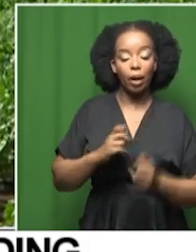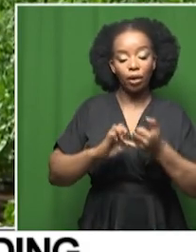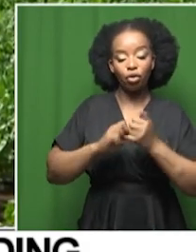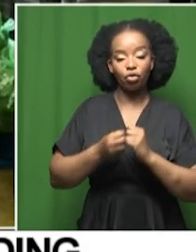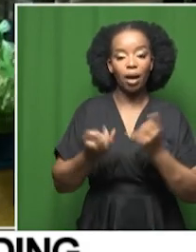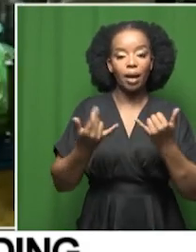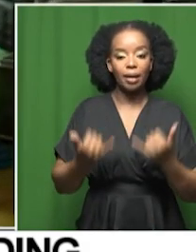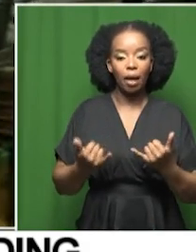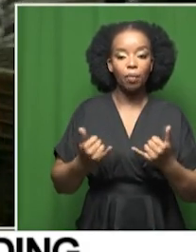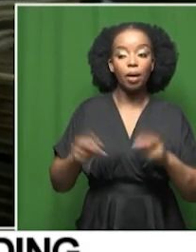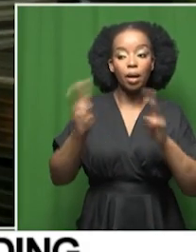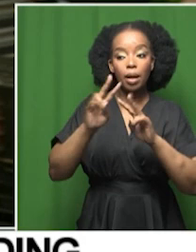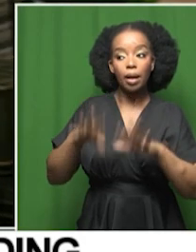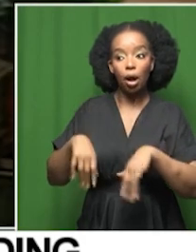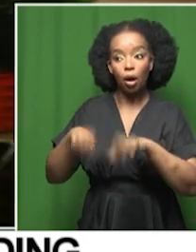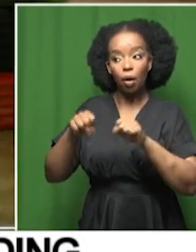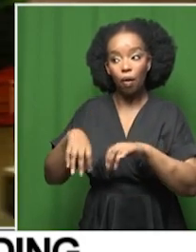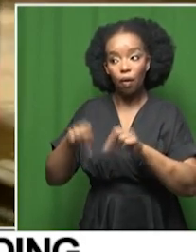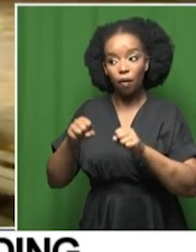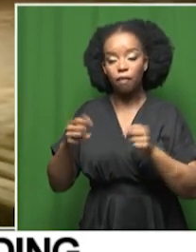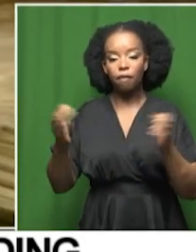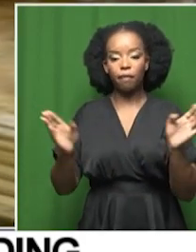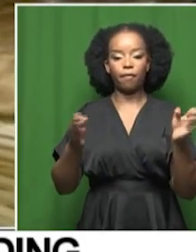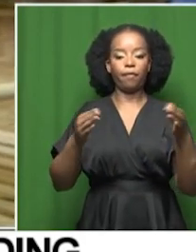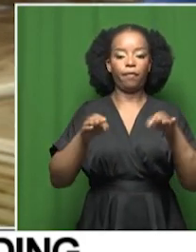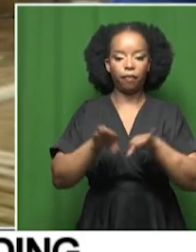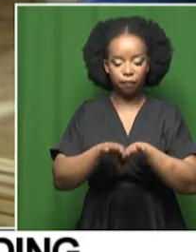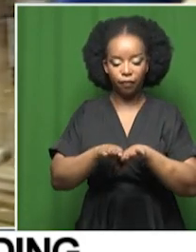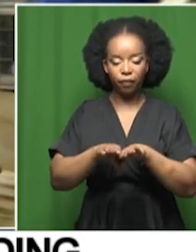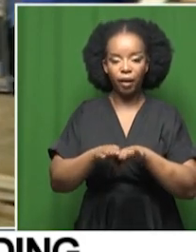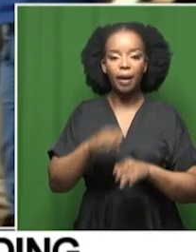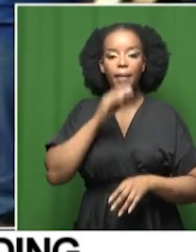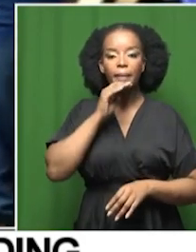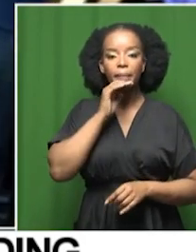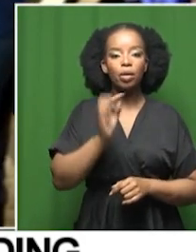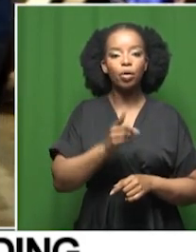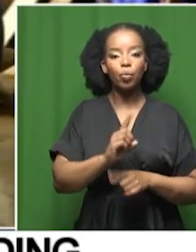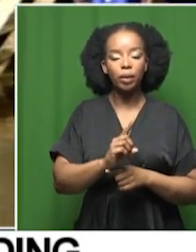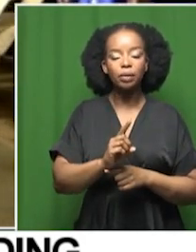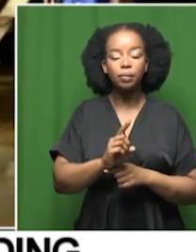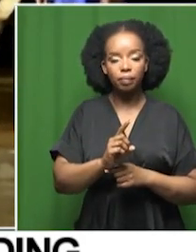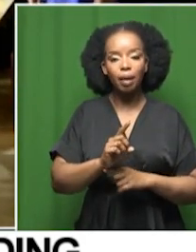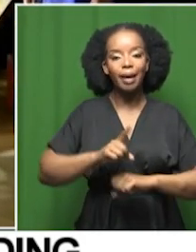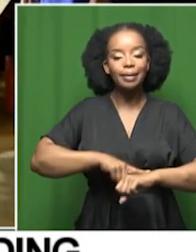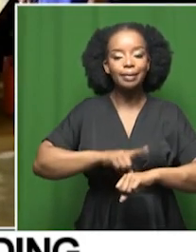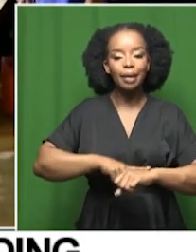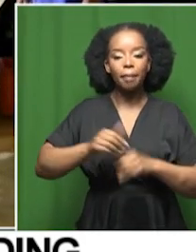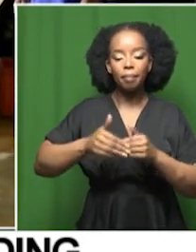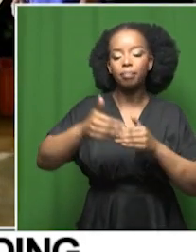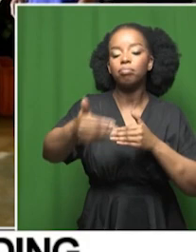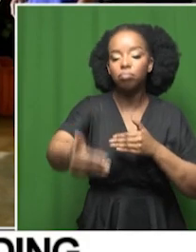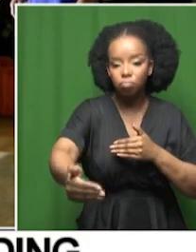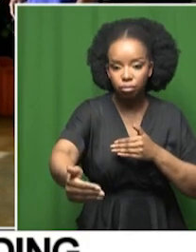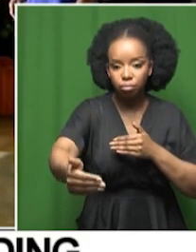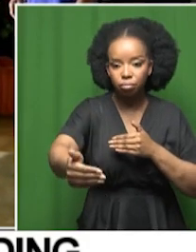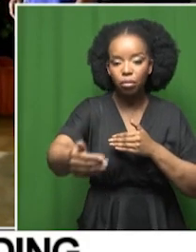shedding schedules with your shift schedules. In other words, perhaps having longer periods of interrupted